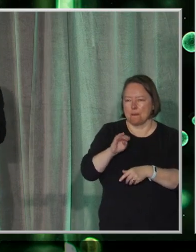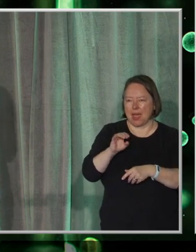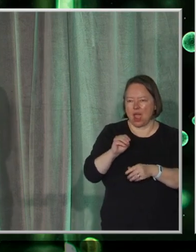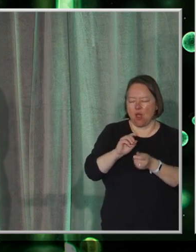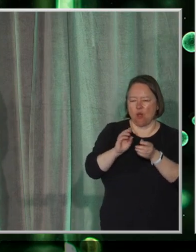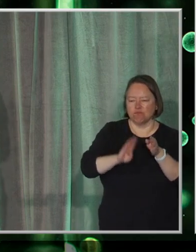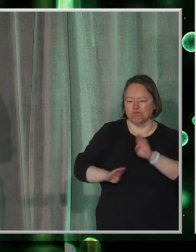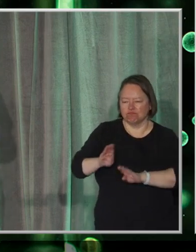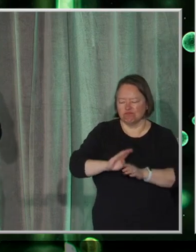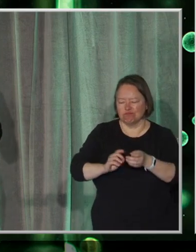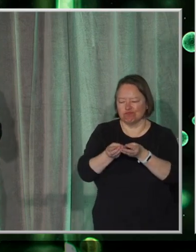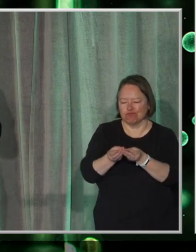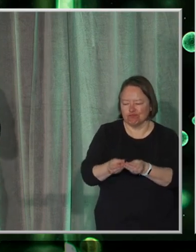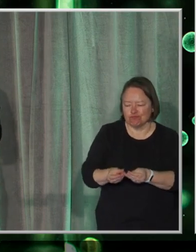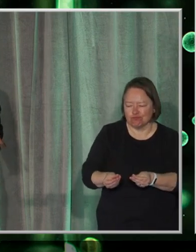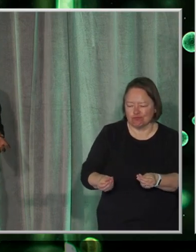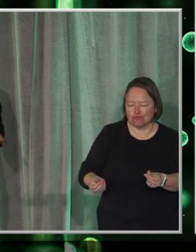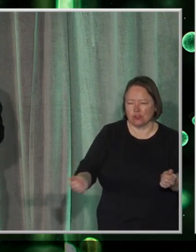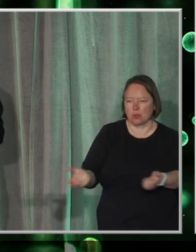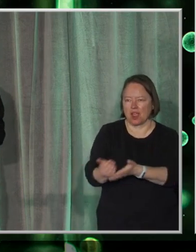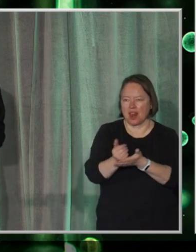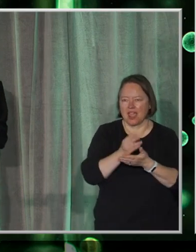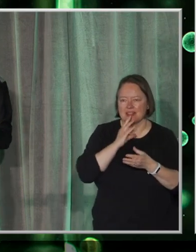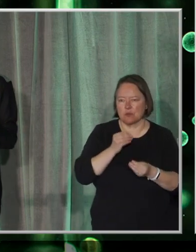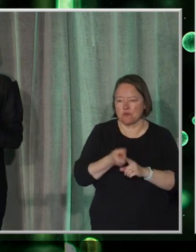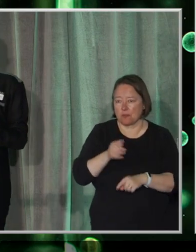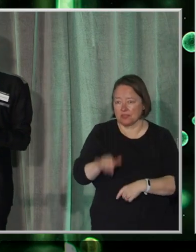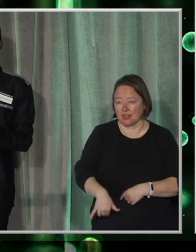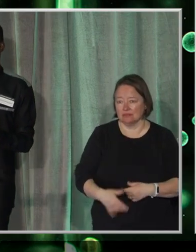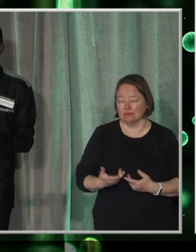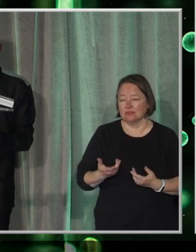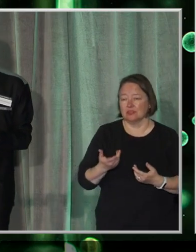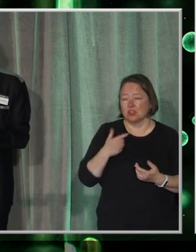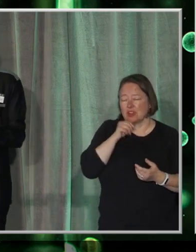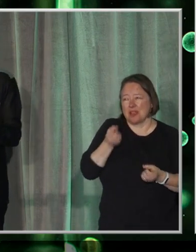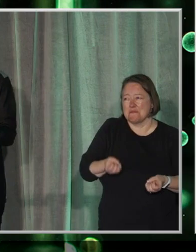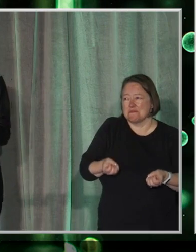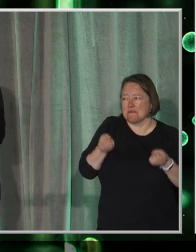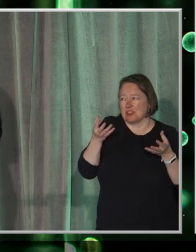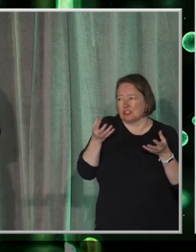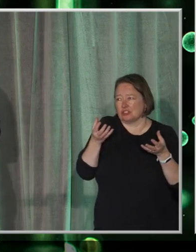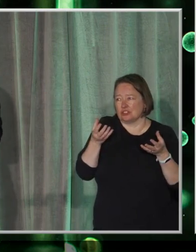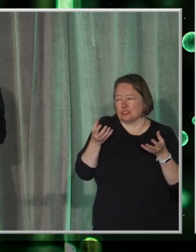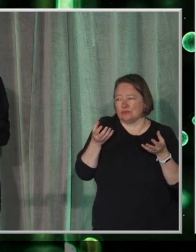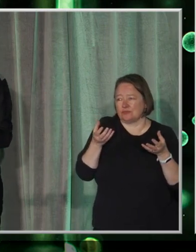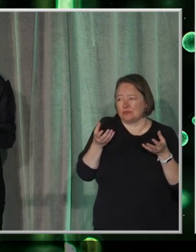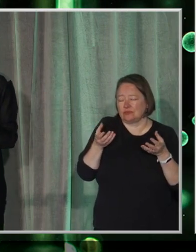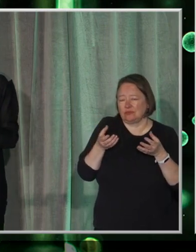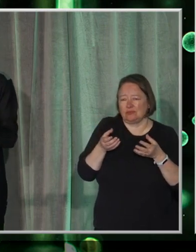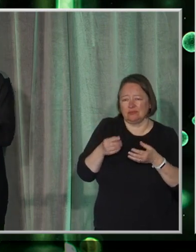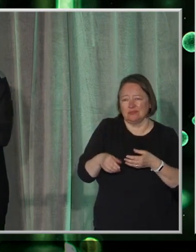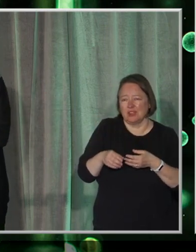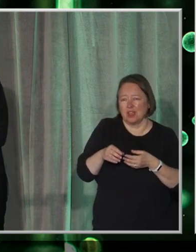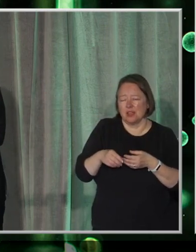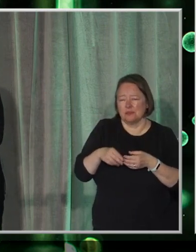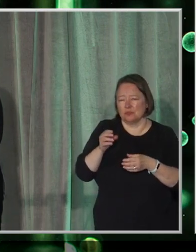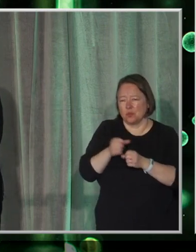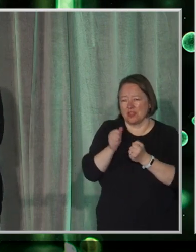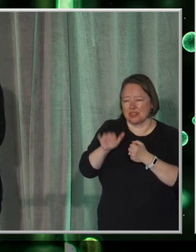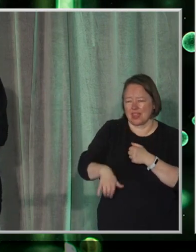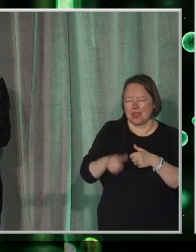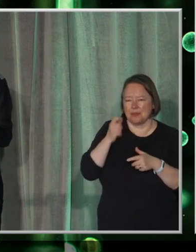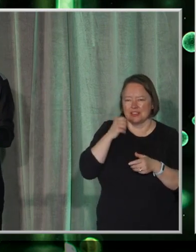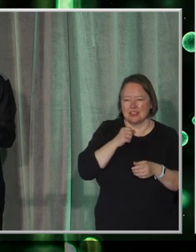weeks, we collect that liquid. So we don't have much data to it, because we haven't done many prototyping to